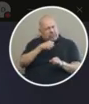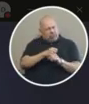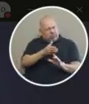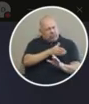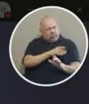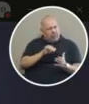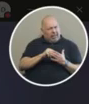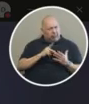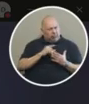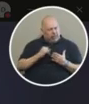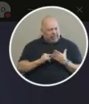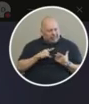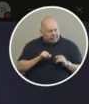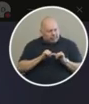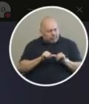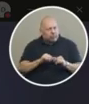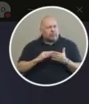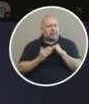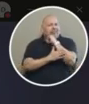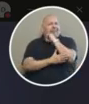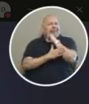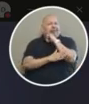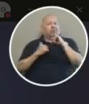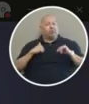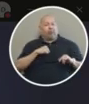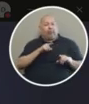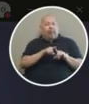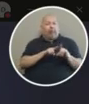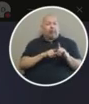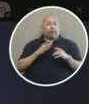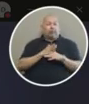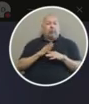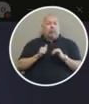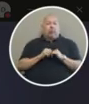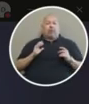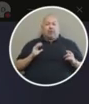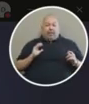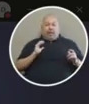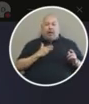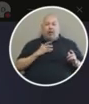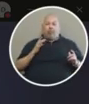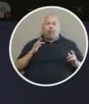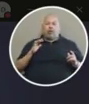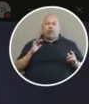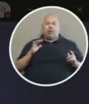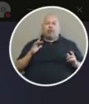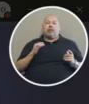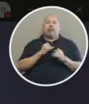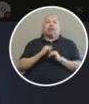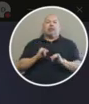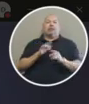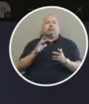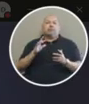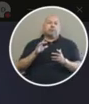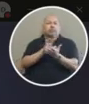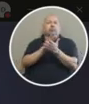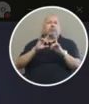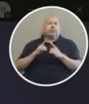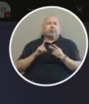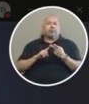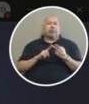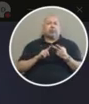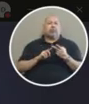with that project that was ongoing with the county. And we are also partnering up with the independent school districts, with